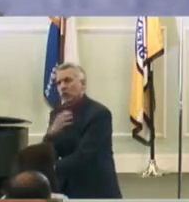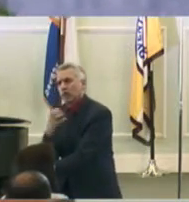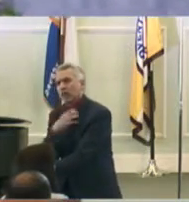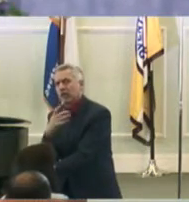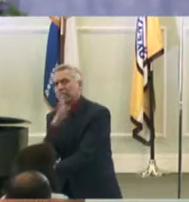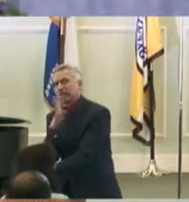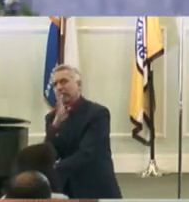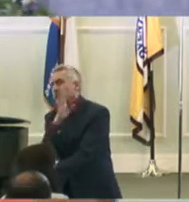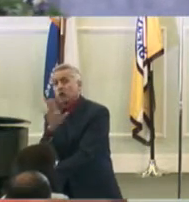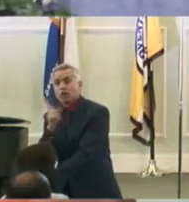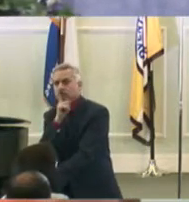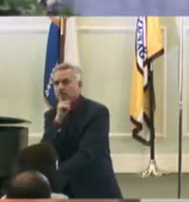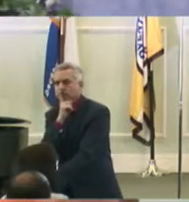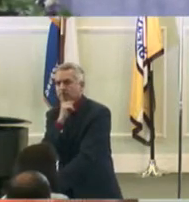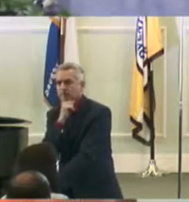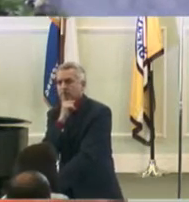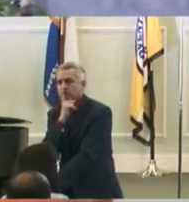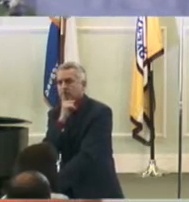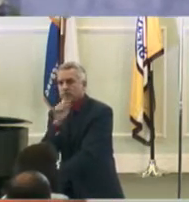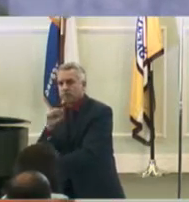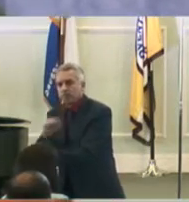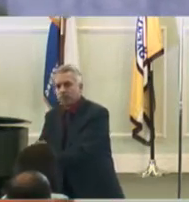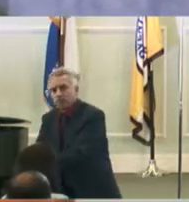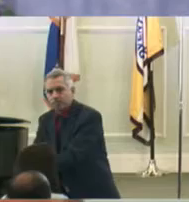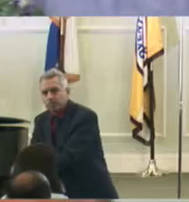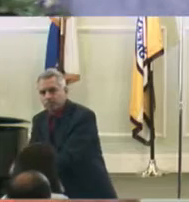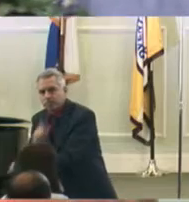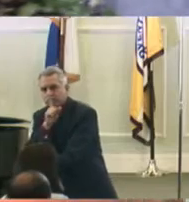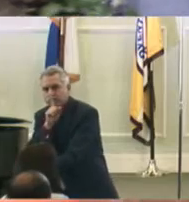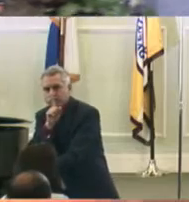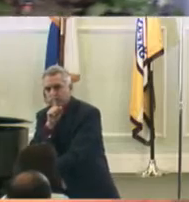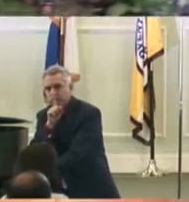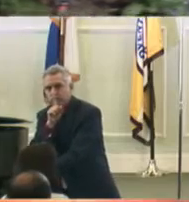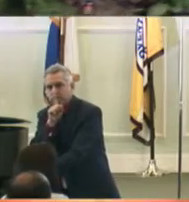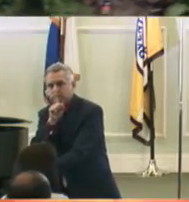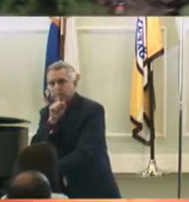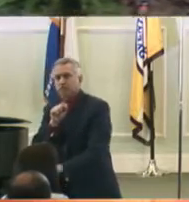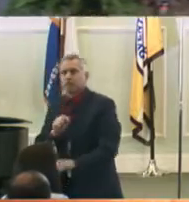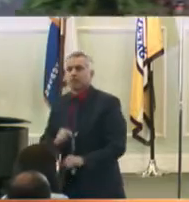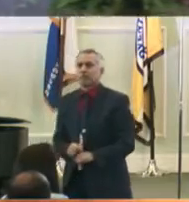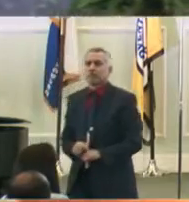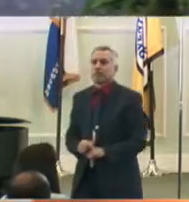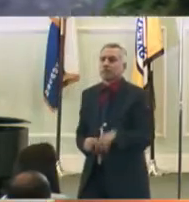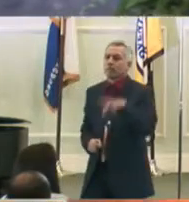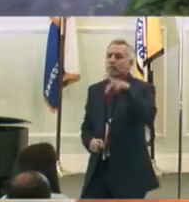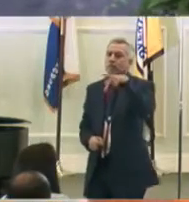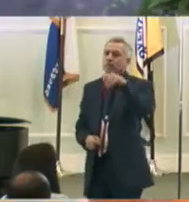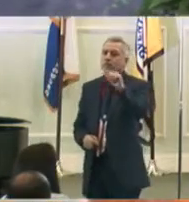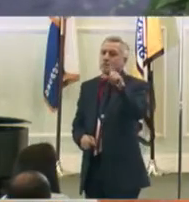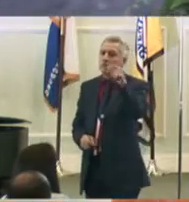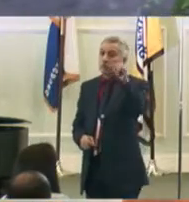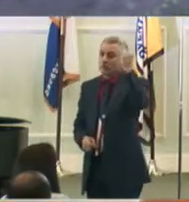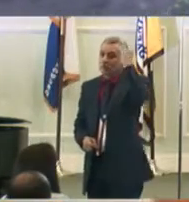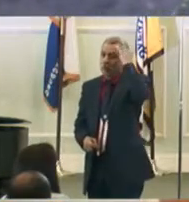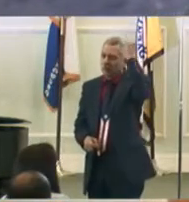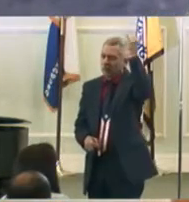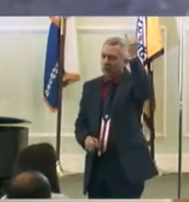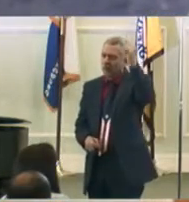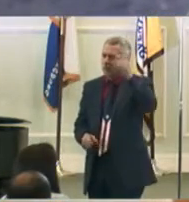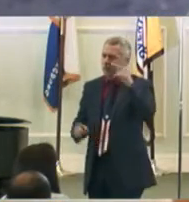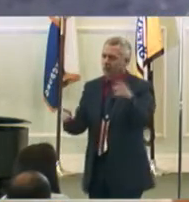do what you're asked. I struggle with that sometimes, do you? Paul got it. He used that terminology a